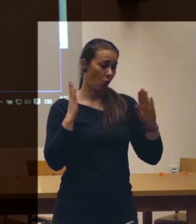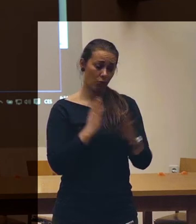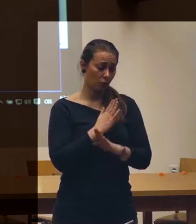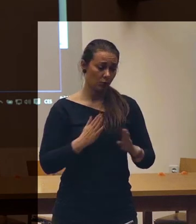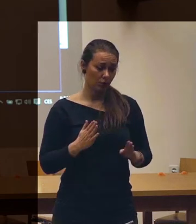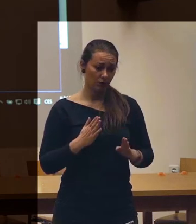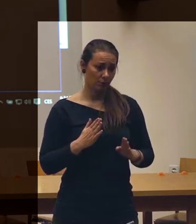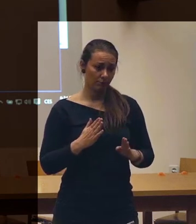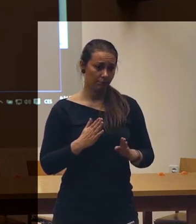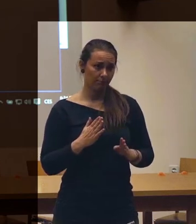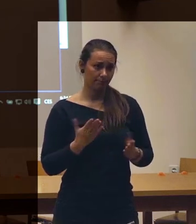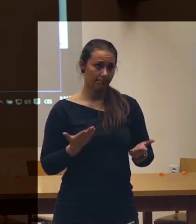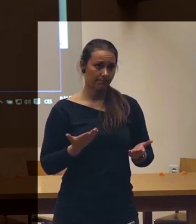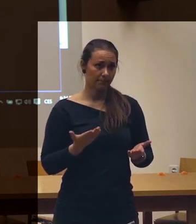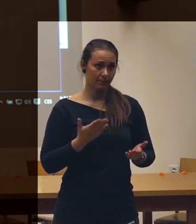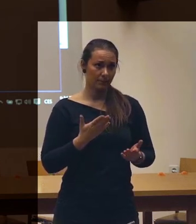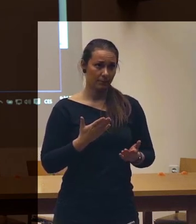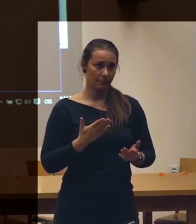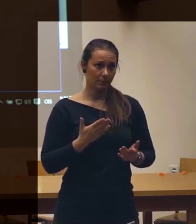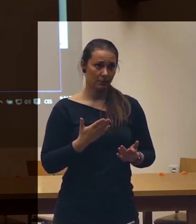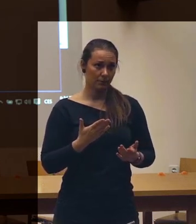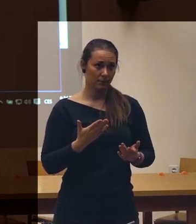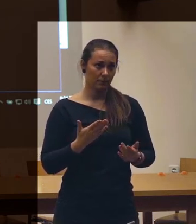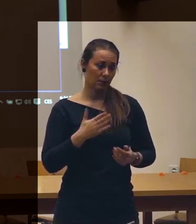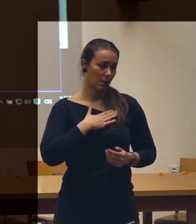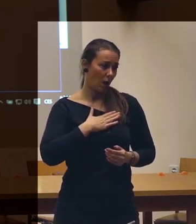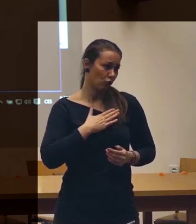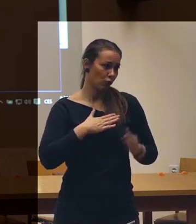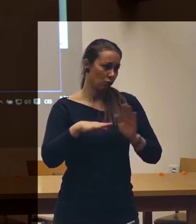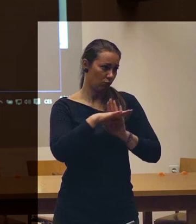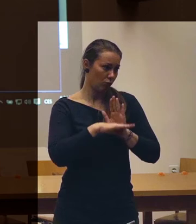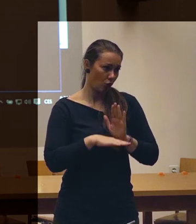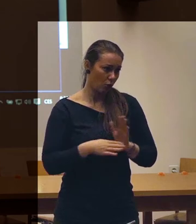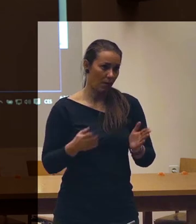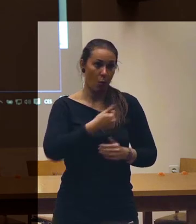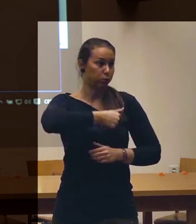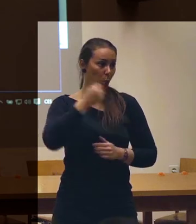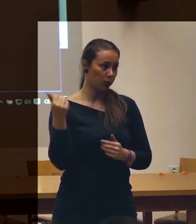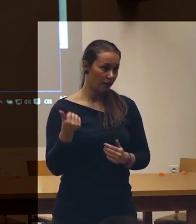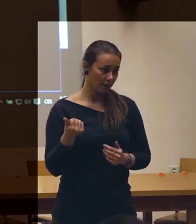I'm gonna kind of change these barriers, which we haven't.